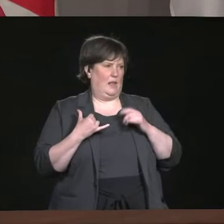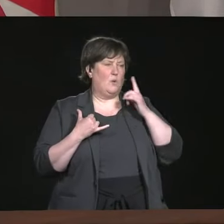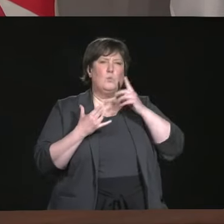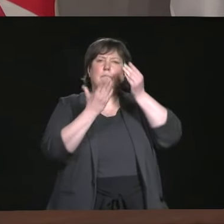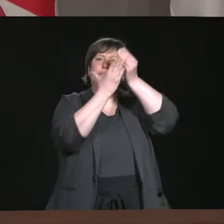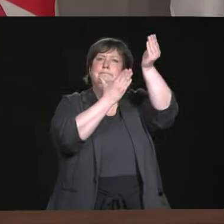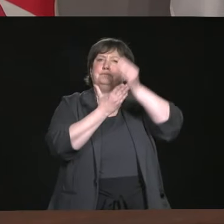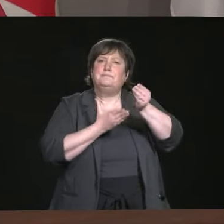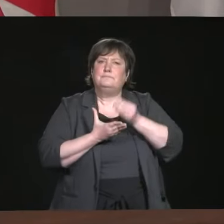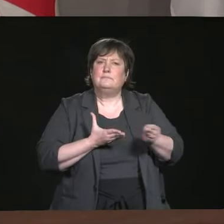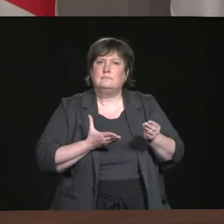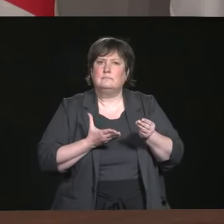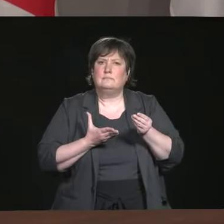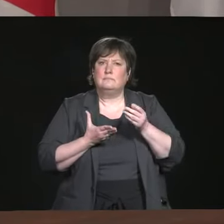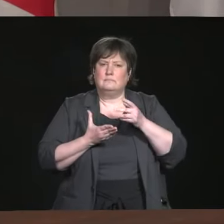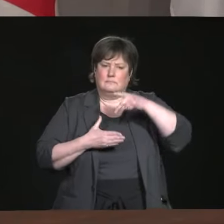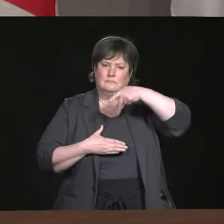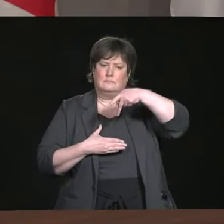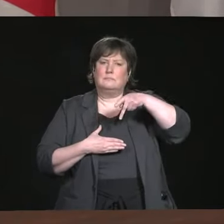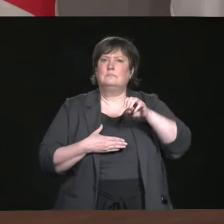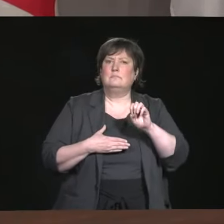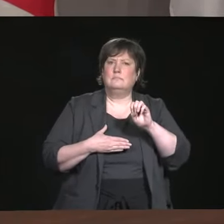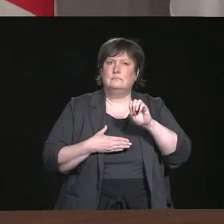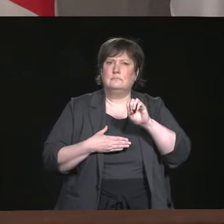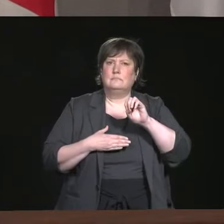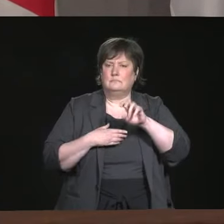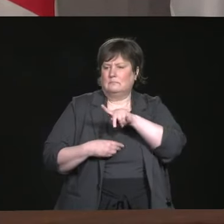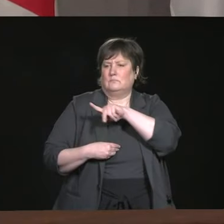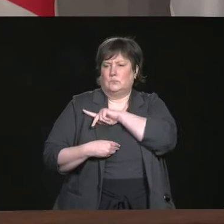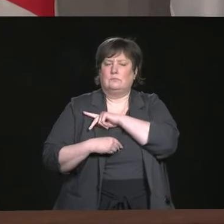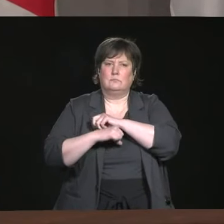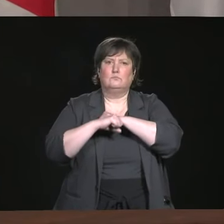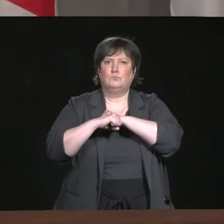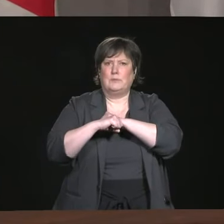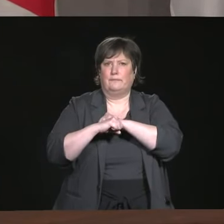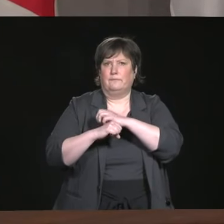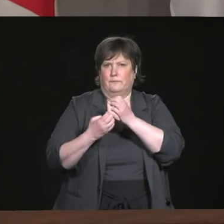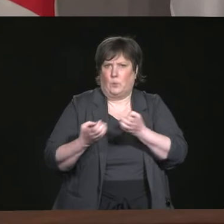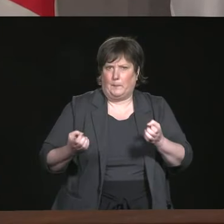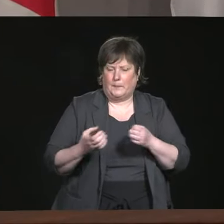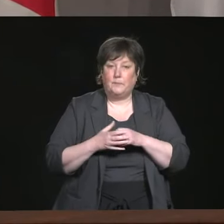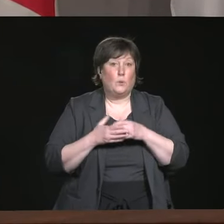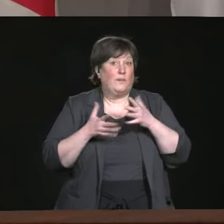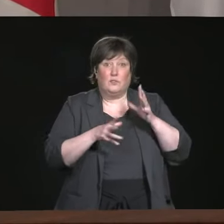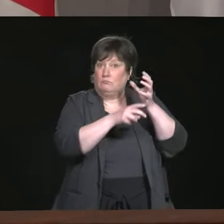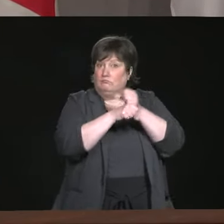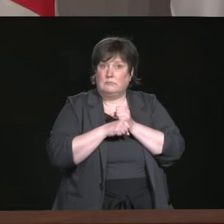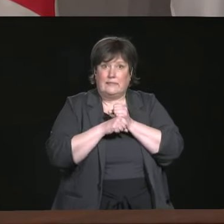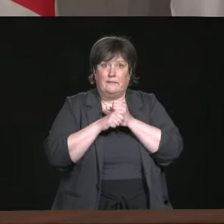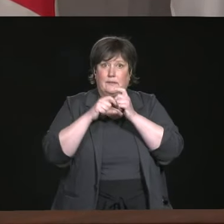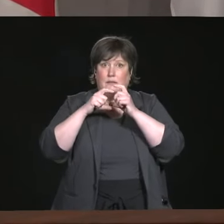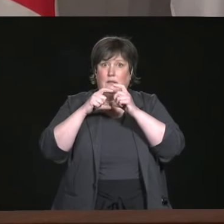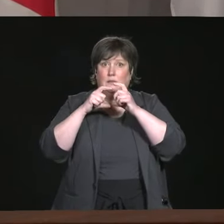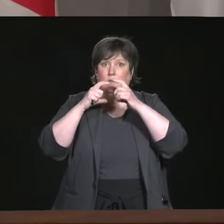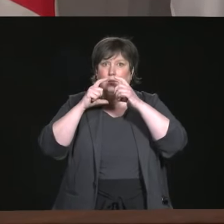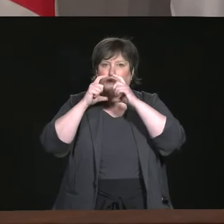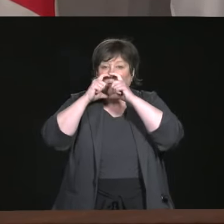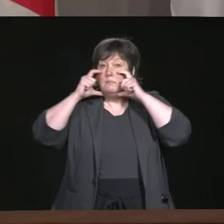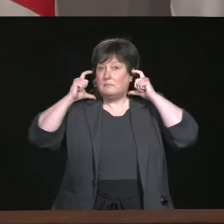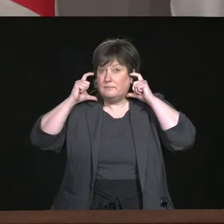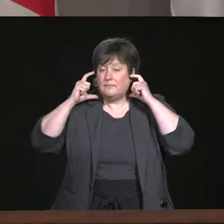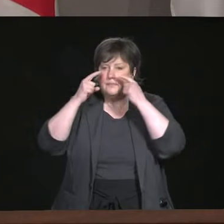protective equipment. We've received already masks, surgical and N95 gloves, and